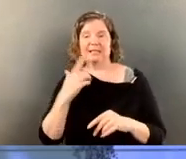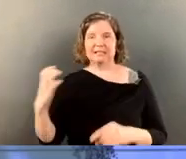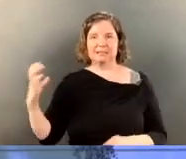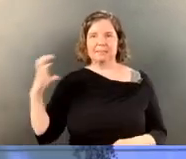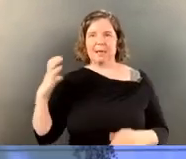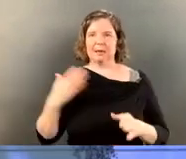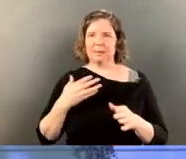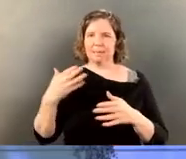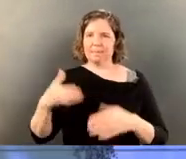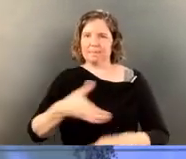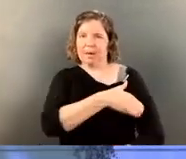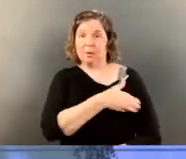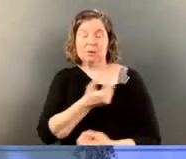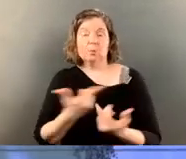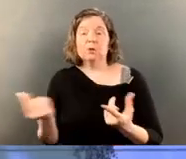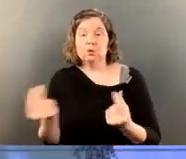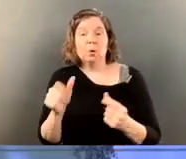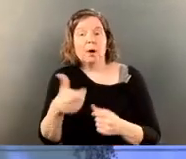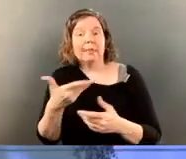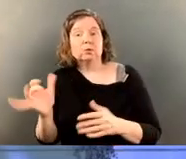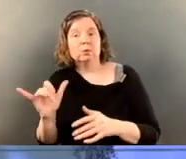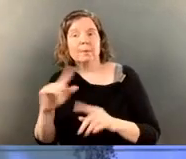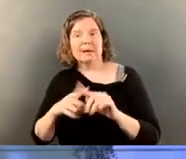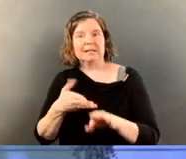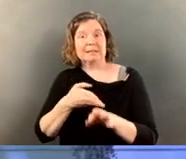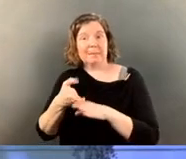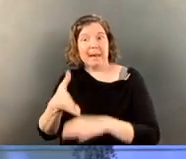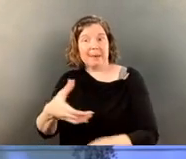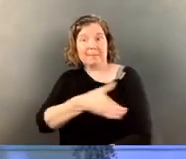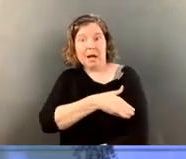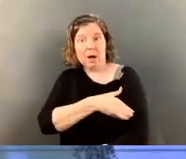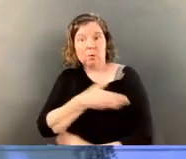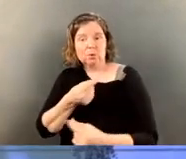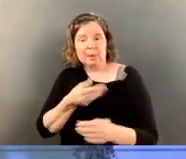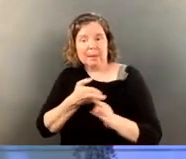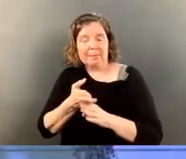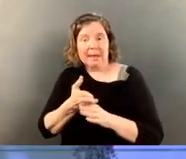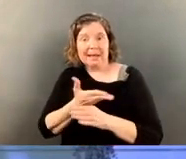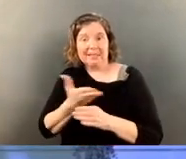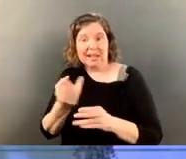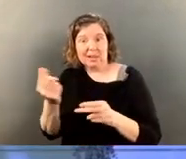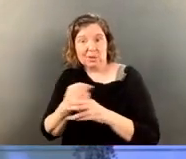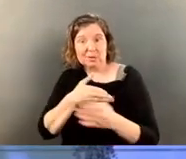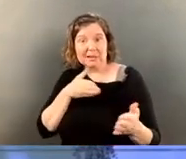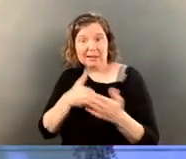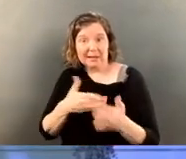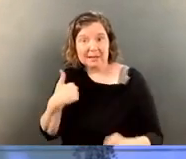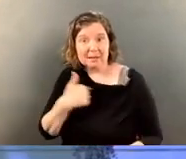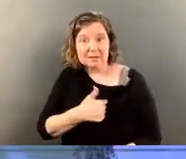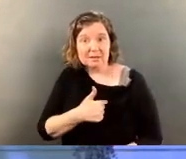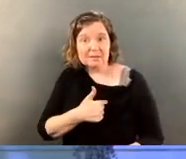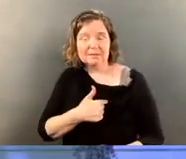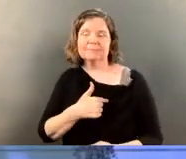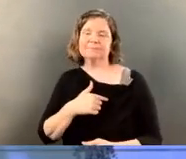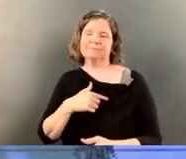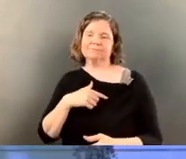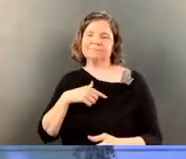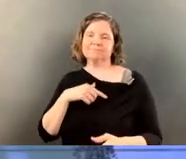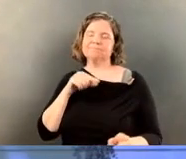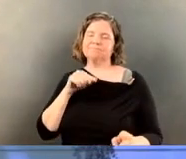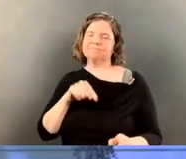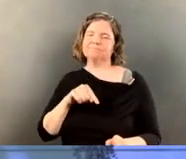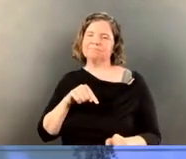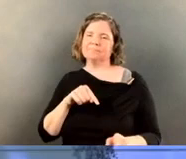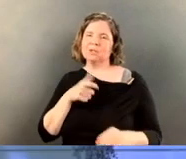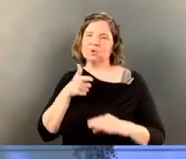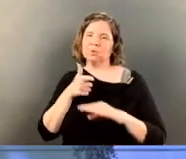He has other things that he can do as well, but his chief power, the main weapon in his arsenal against us, Satan,